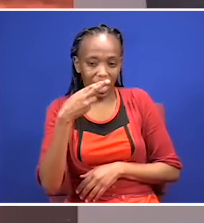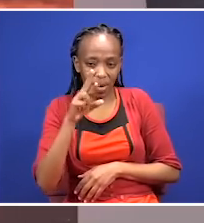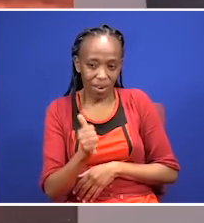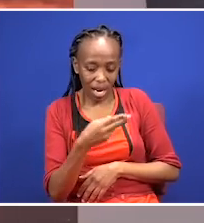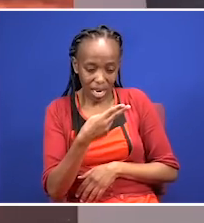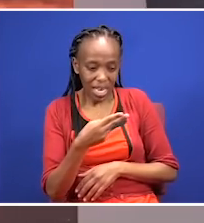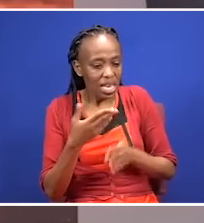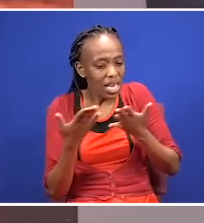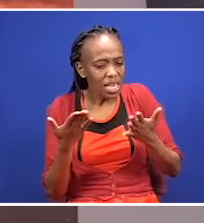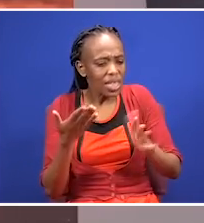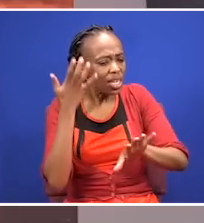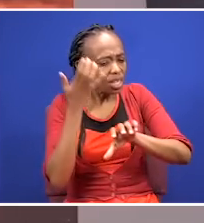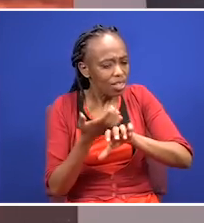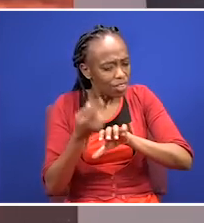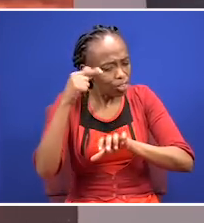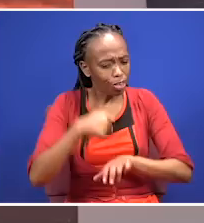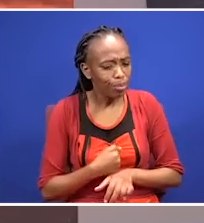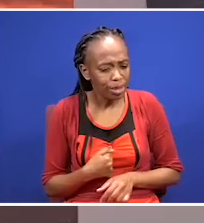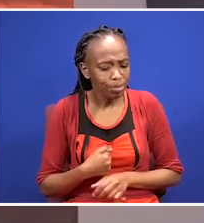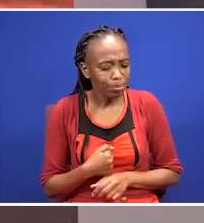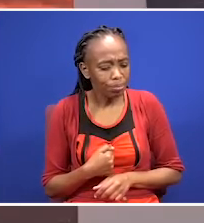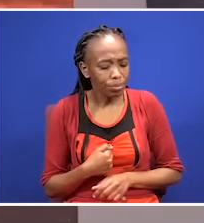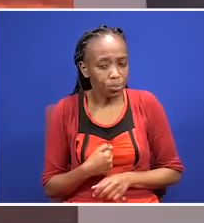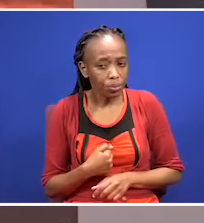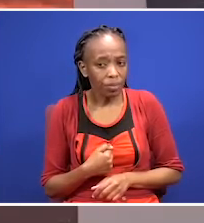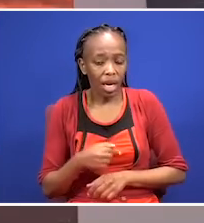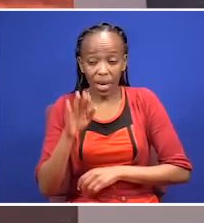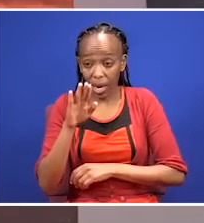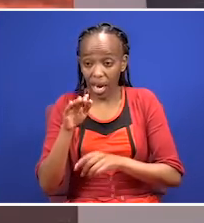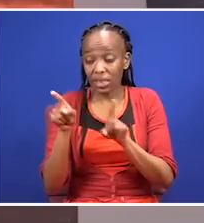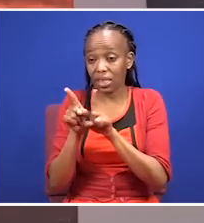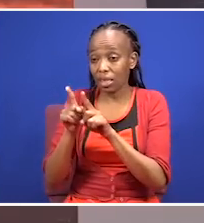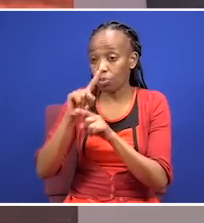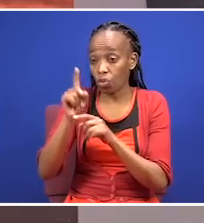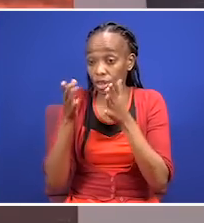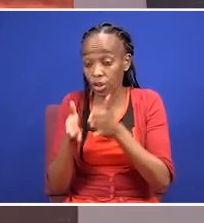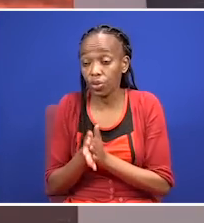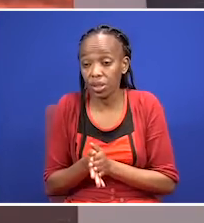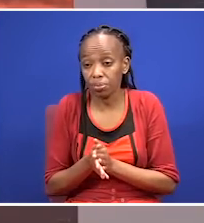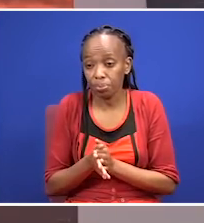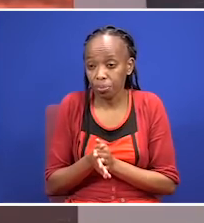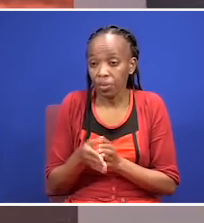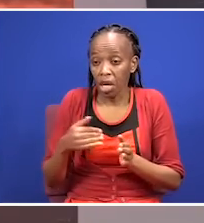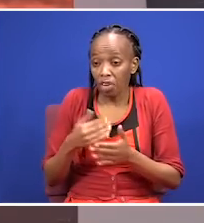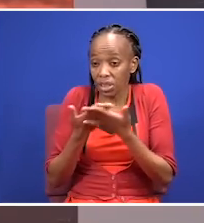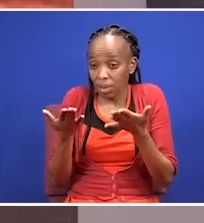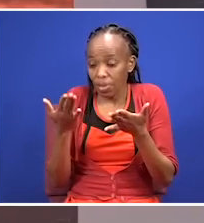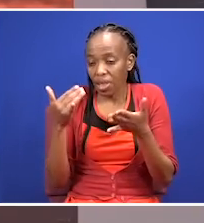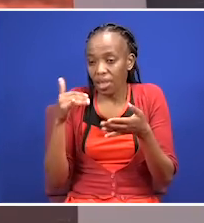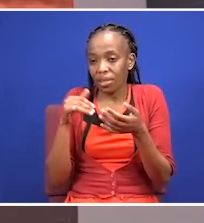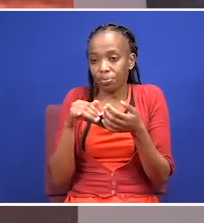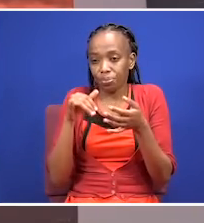there anything too difficult for me and i ask us the same question today is there